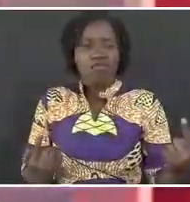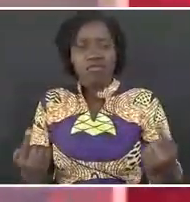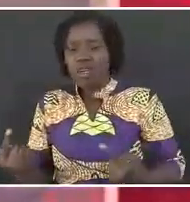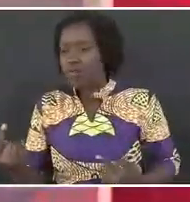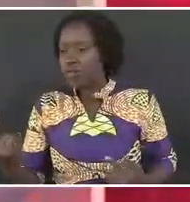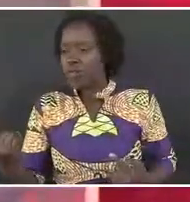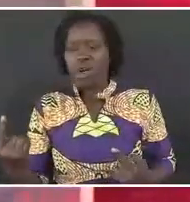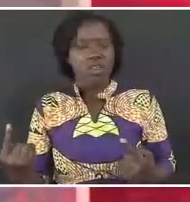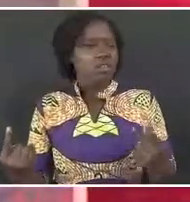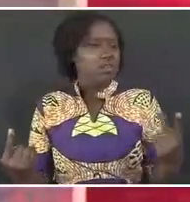1, 2, 3. But that day,